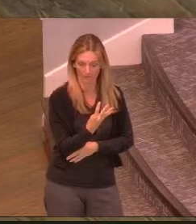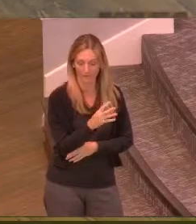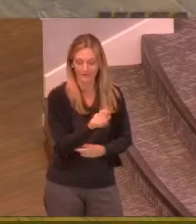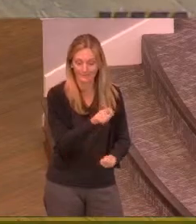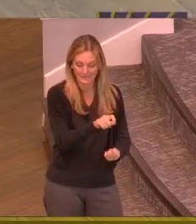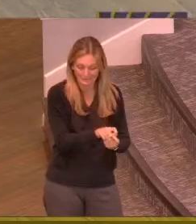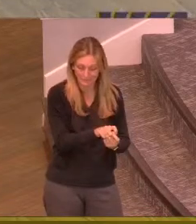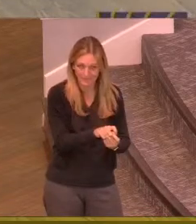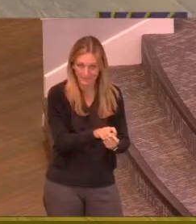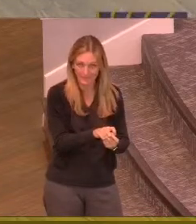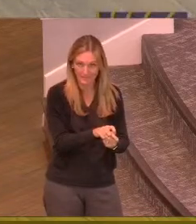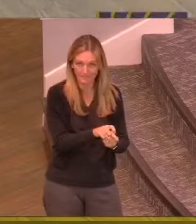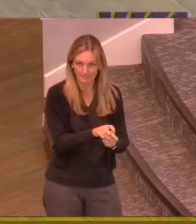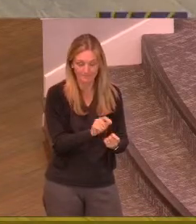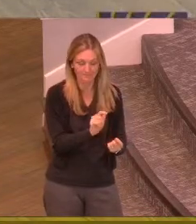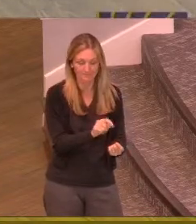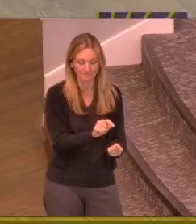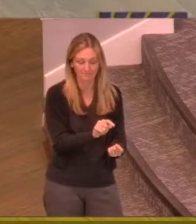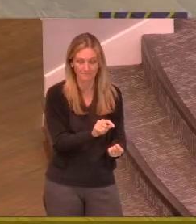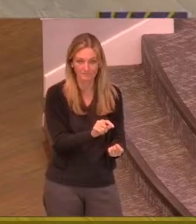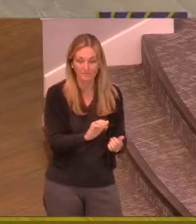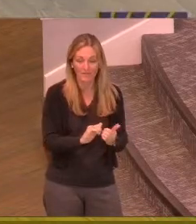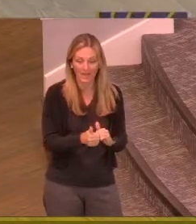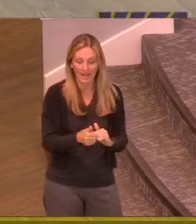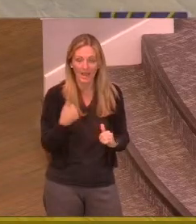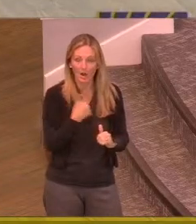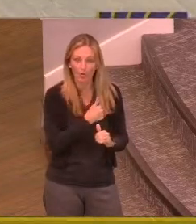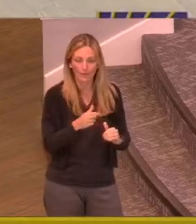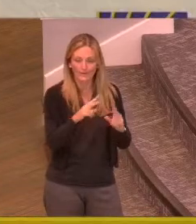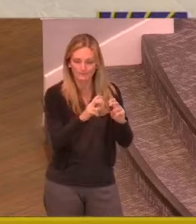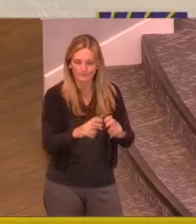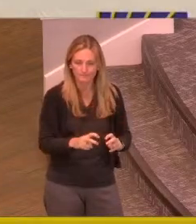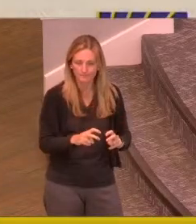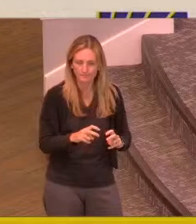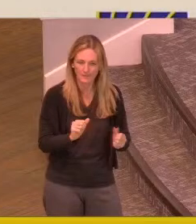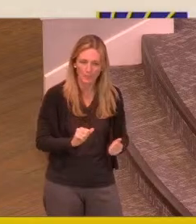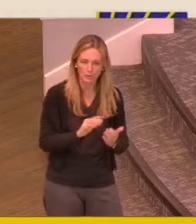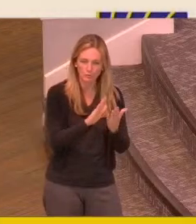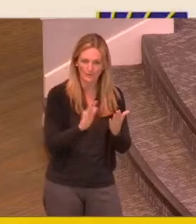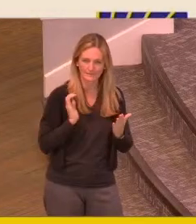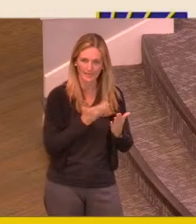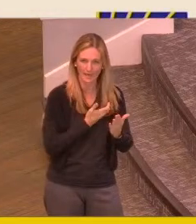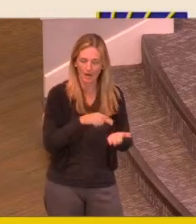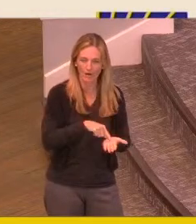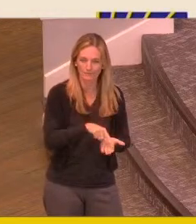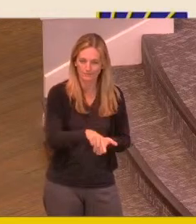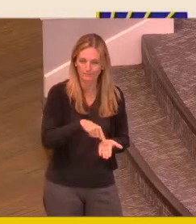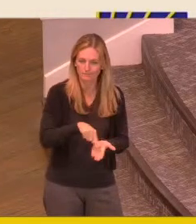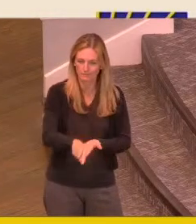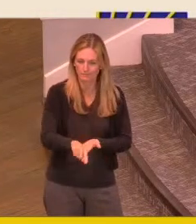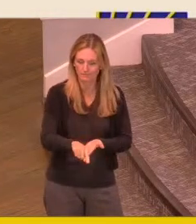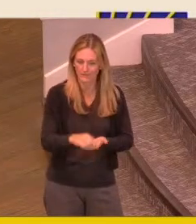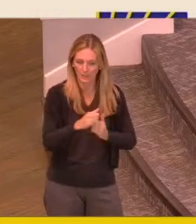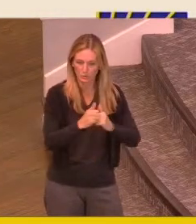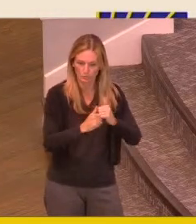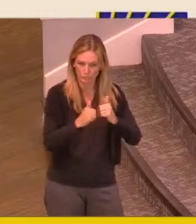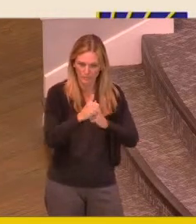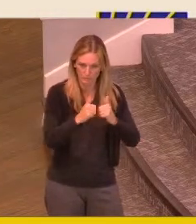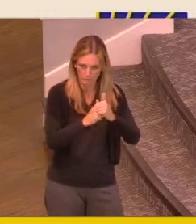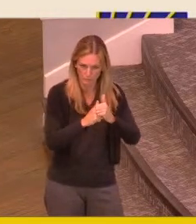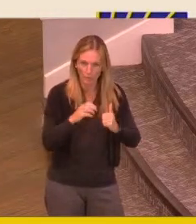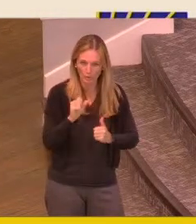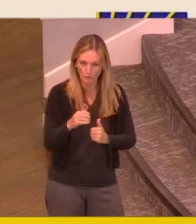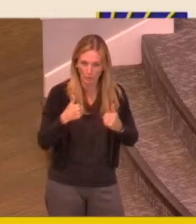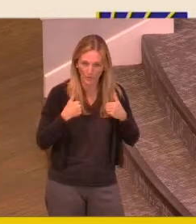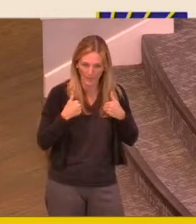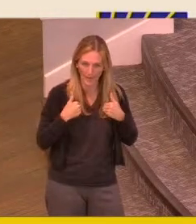around how we are analyzing and addressing our compensation structures to ensure consistent and competitive